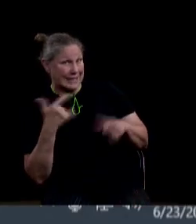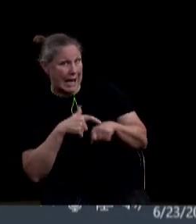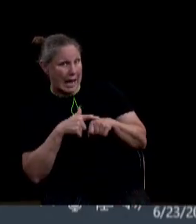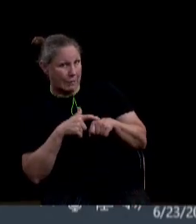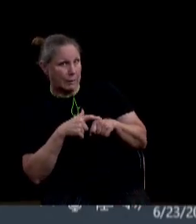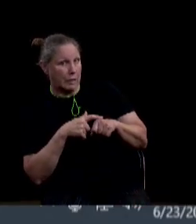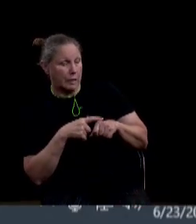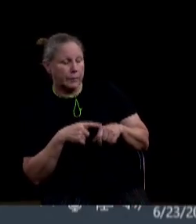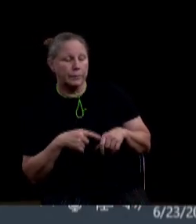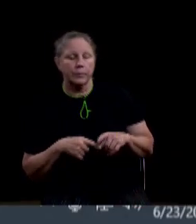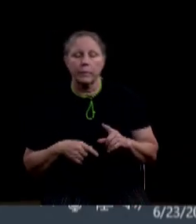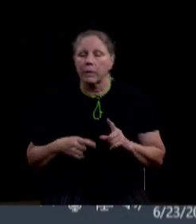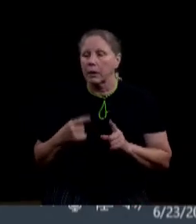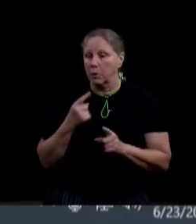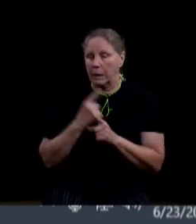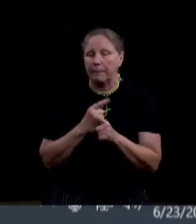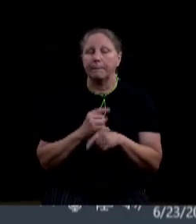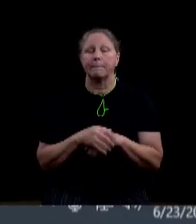Thank you.